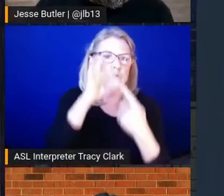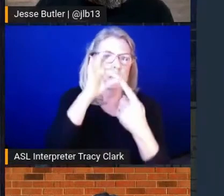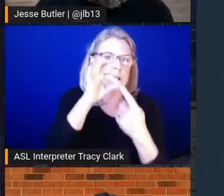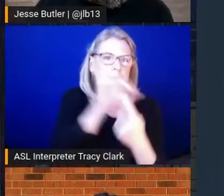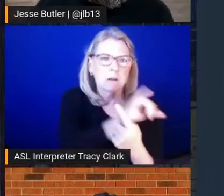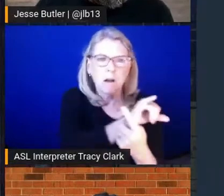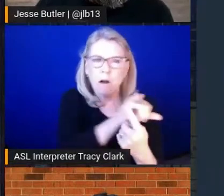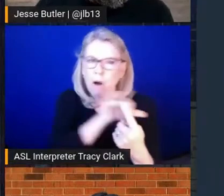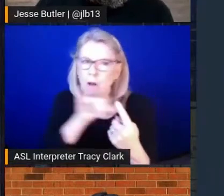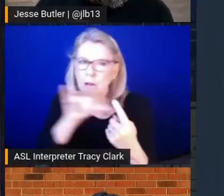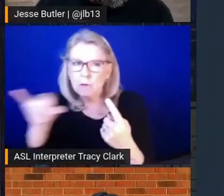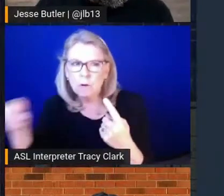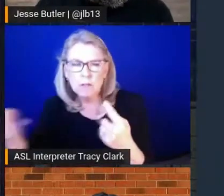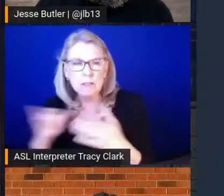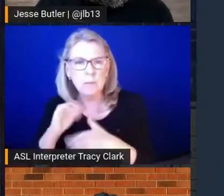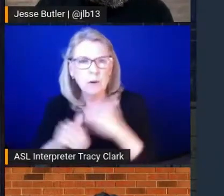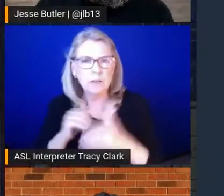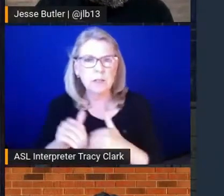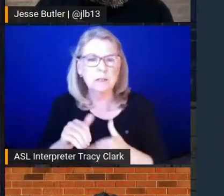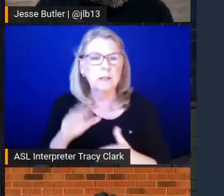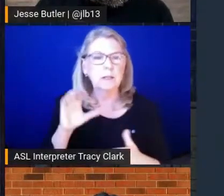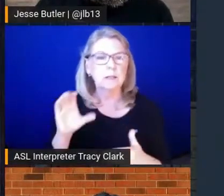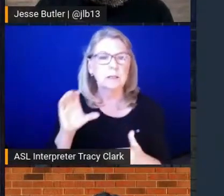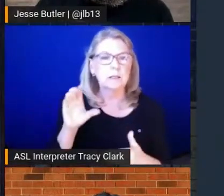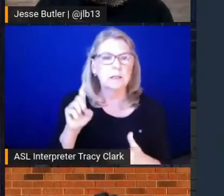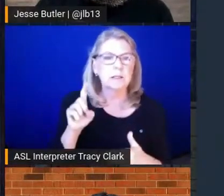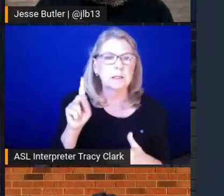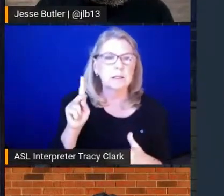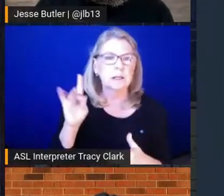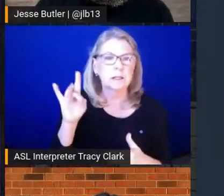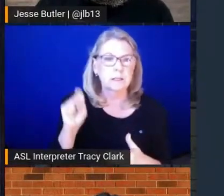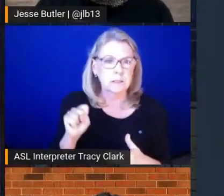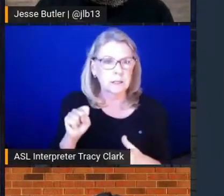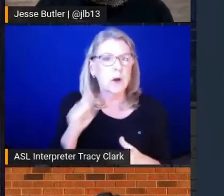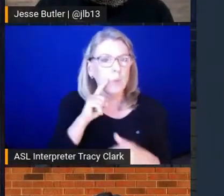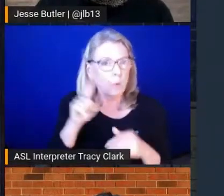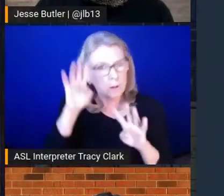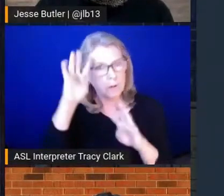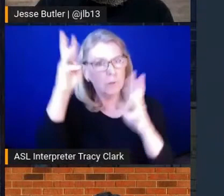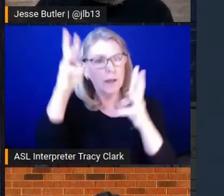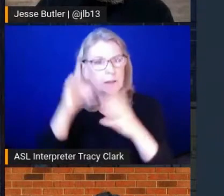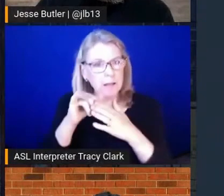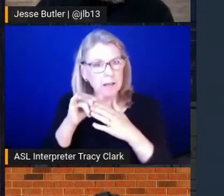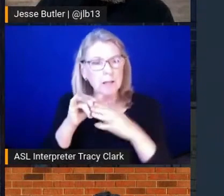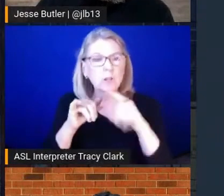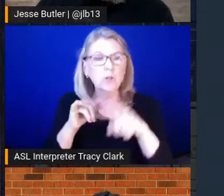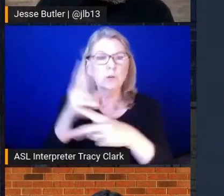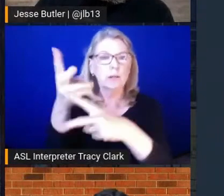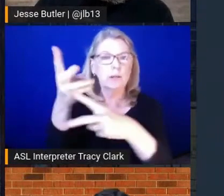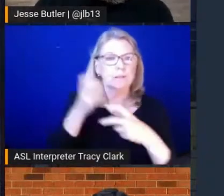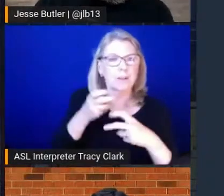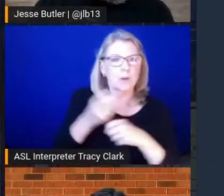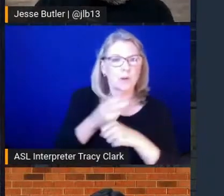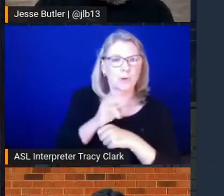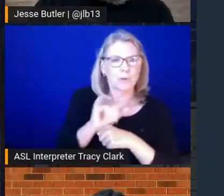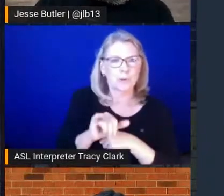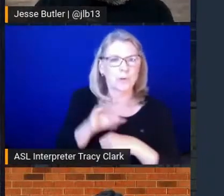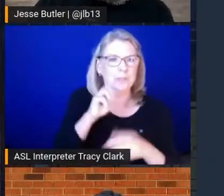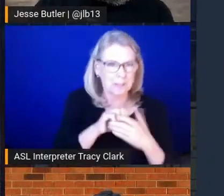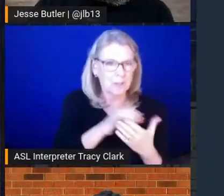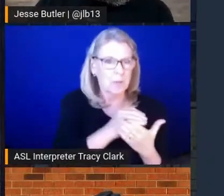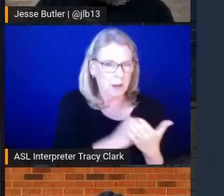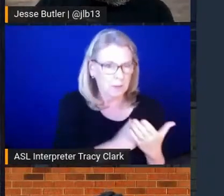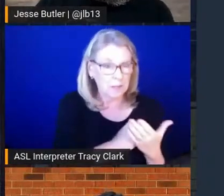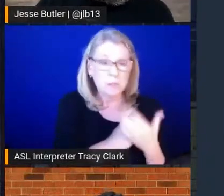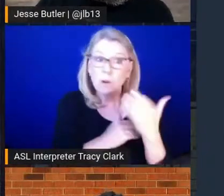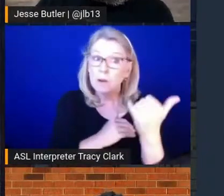you can use those auto-generated names in your manifest when you need to reference them. So for example, here, instead of repeating the service name, we